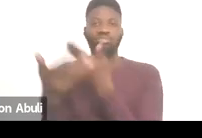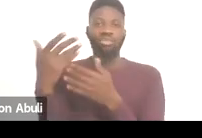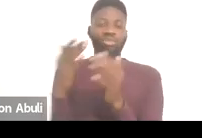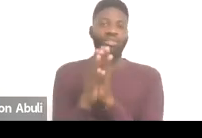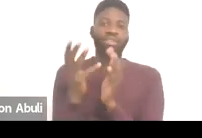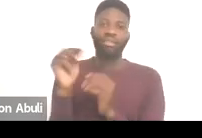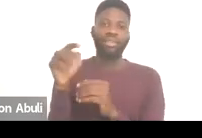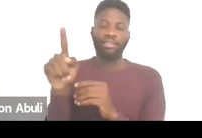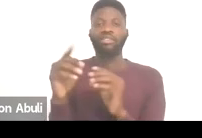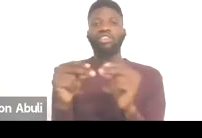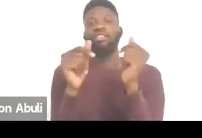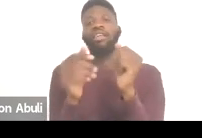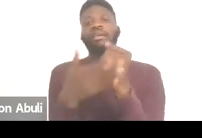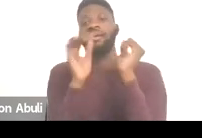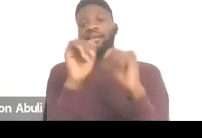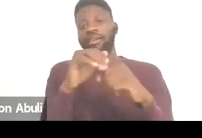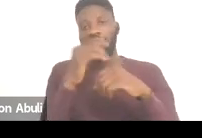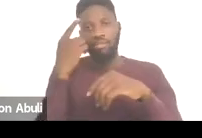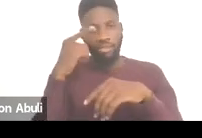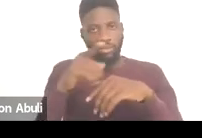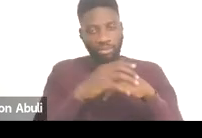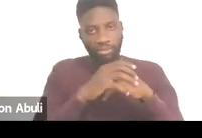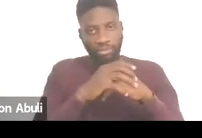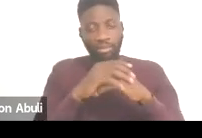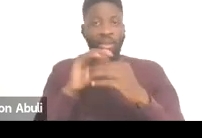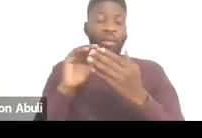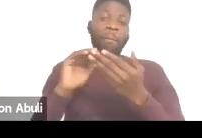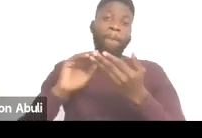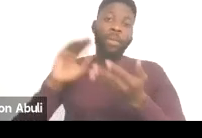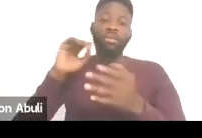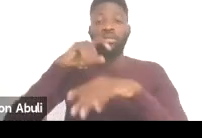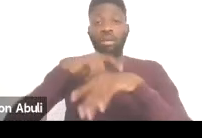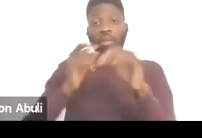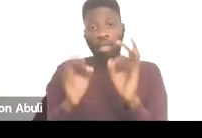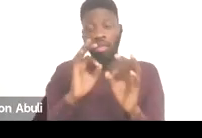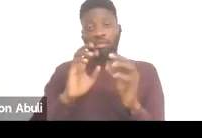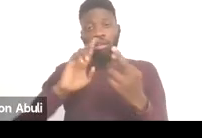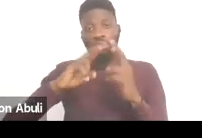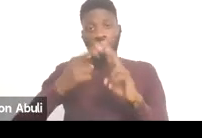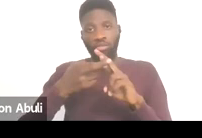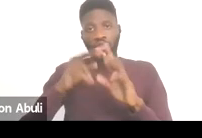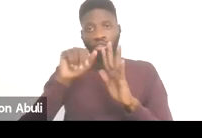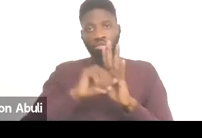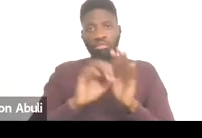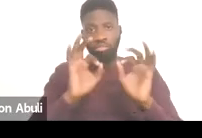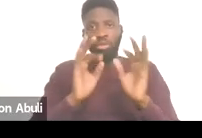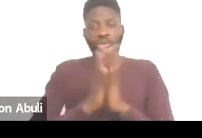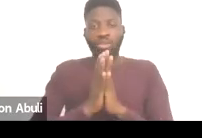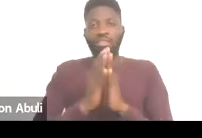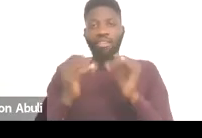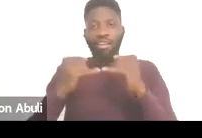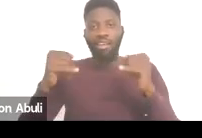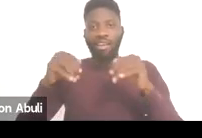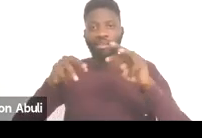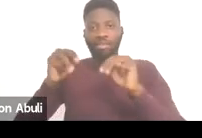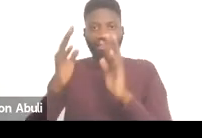find a solution for you. If you have a good relationship with your line manager, then those are the best people to work